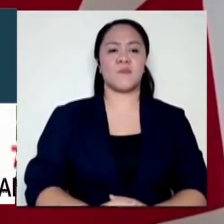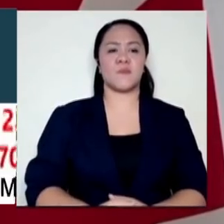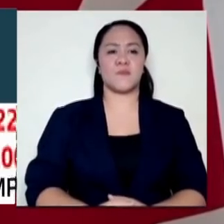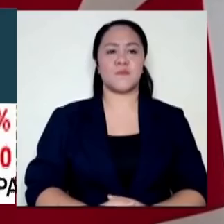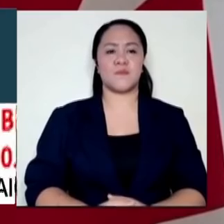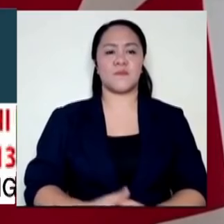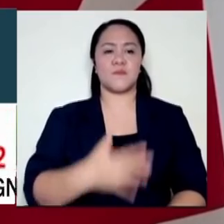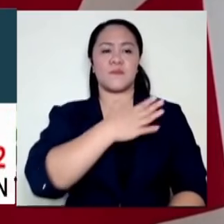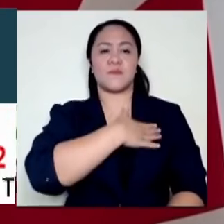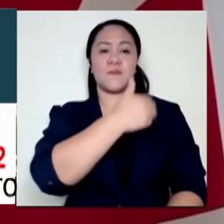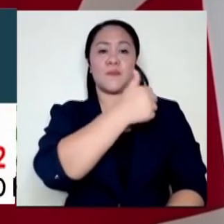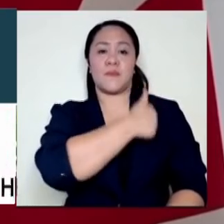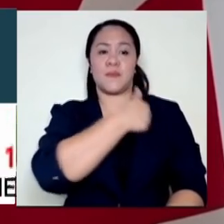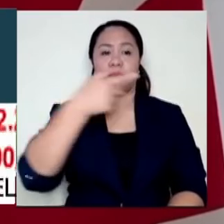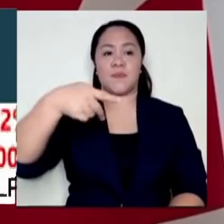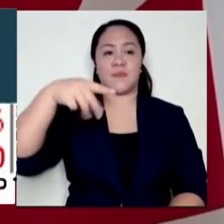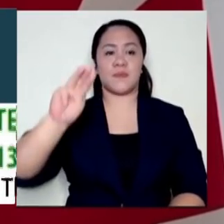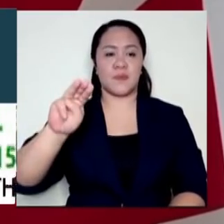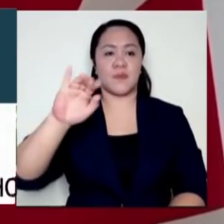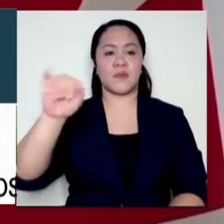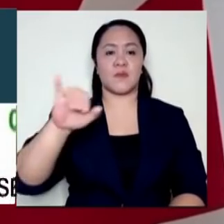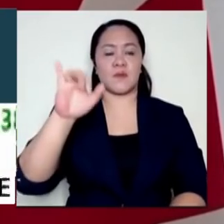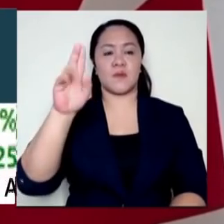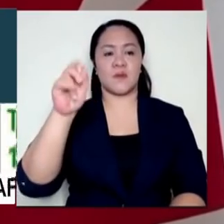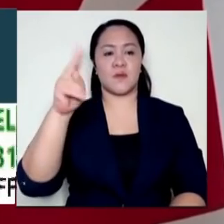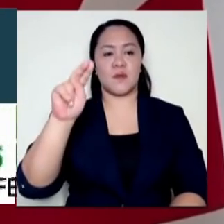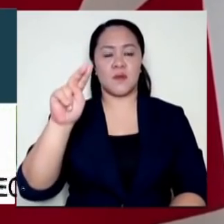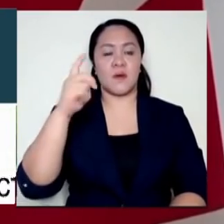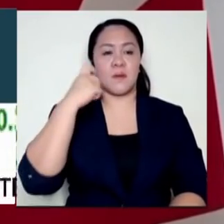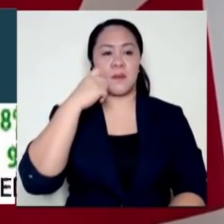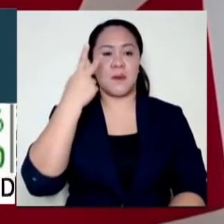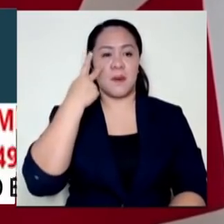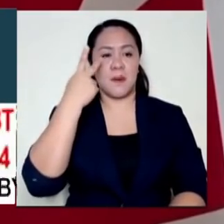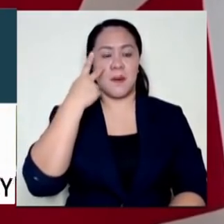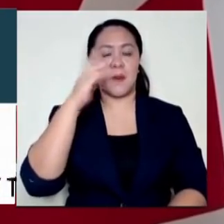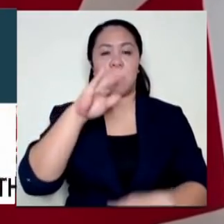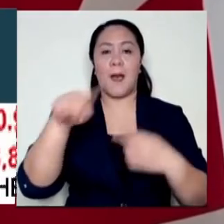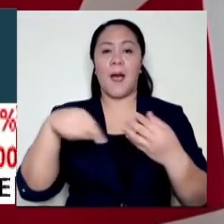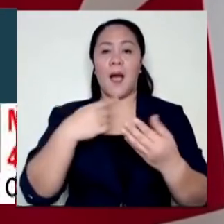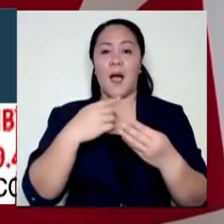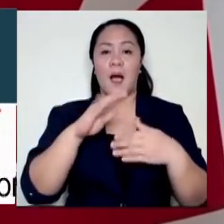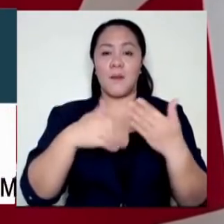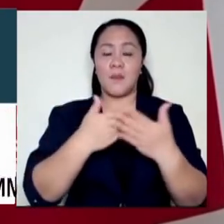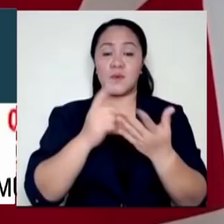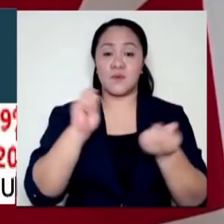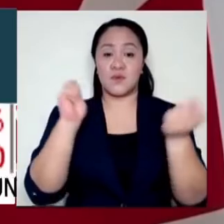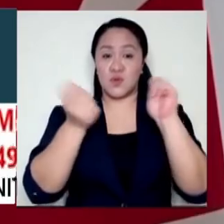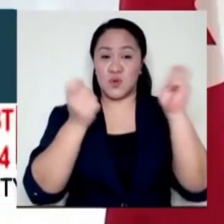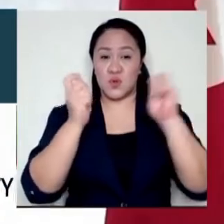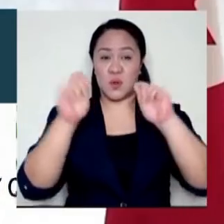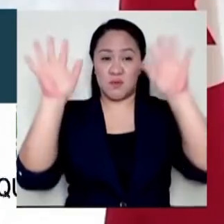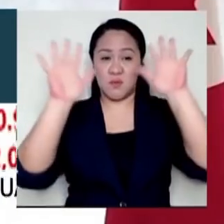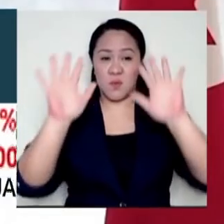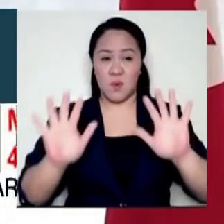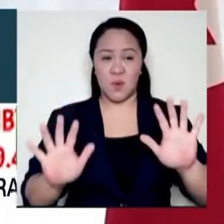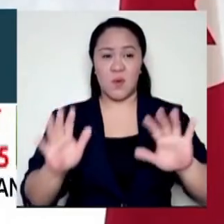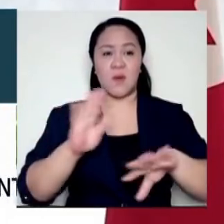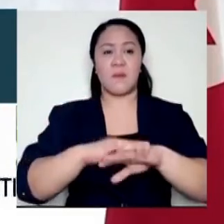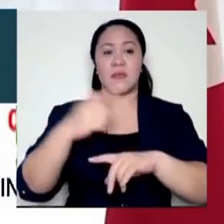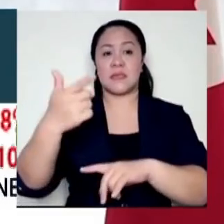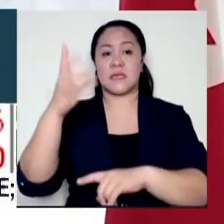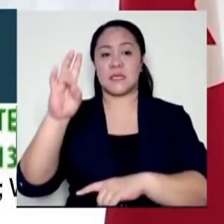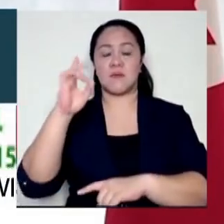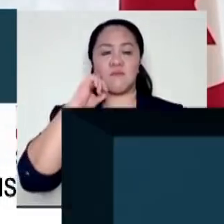Canadian Prime Minister Justin Trudeau, meanwhile, acknowledged there are some issues, such as climate change, where the G7 needs to work with